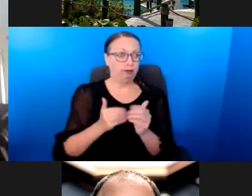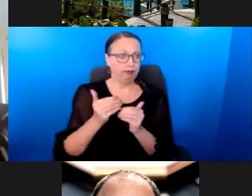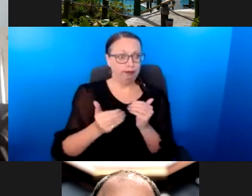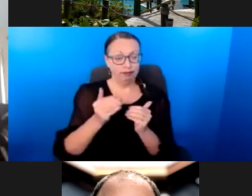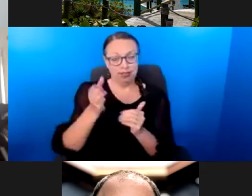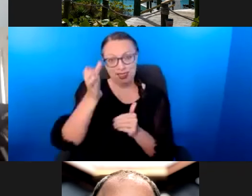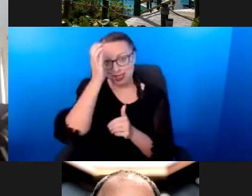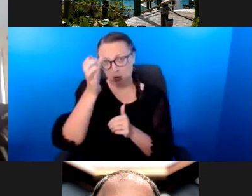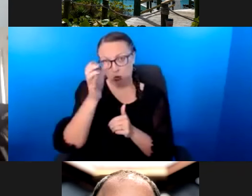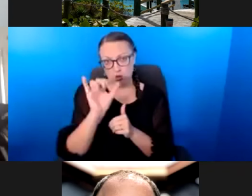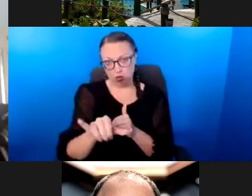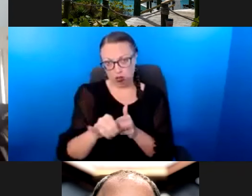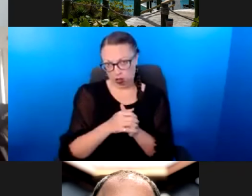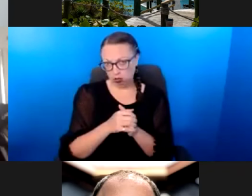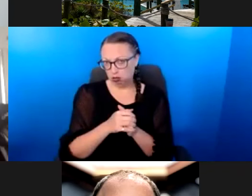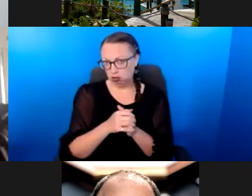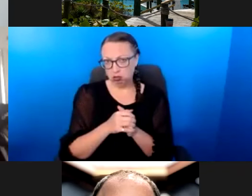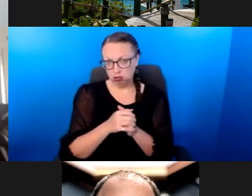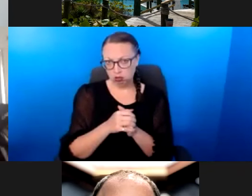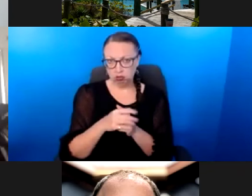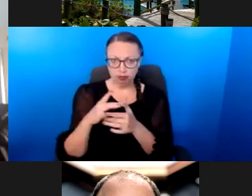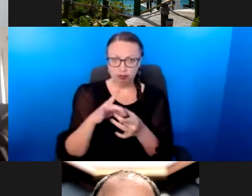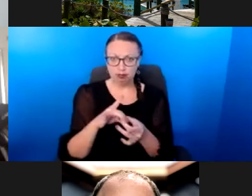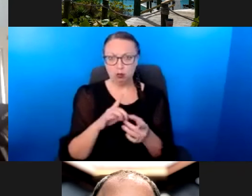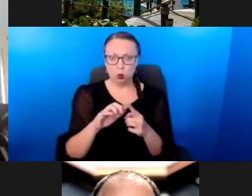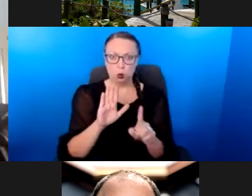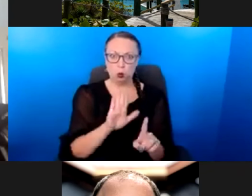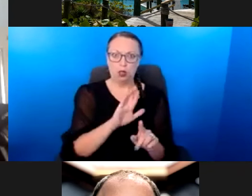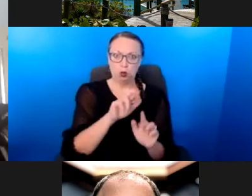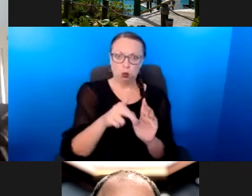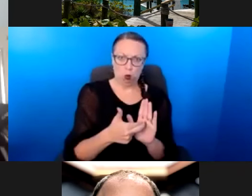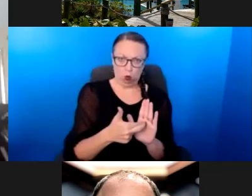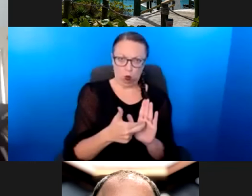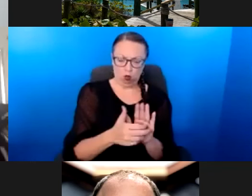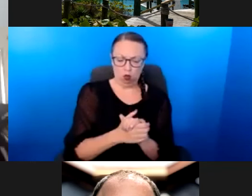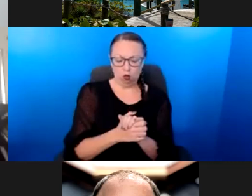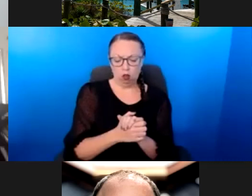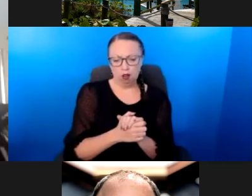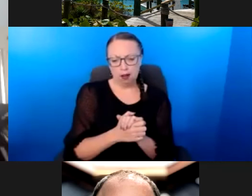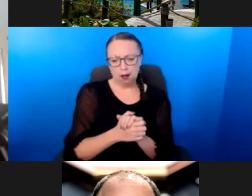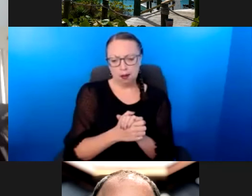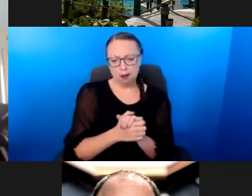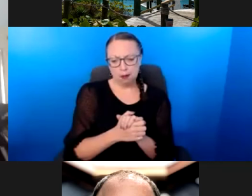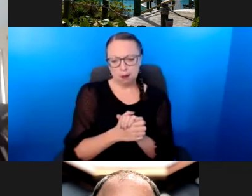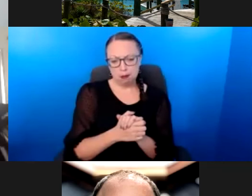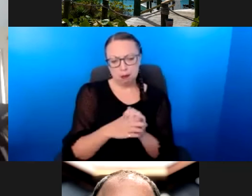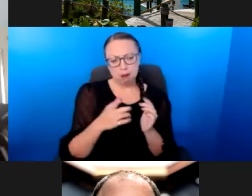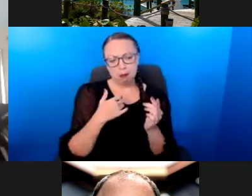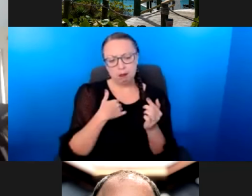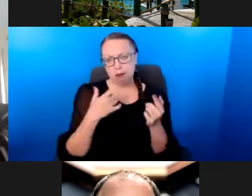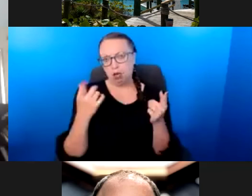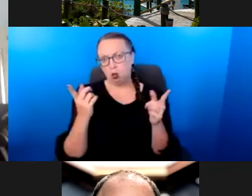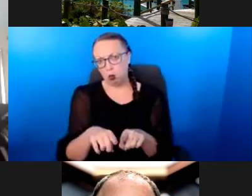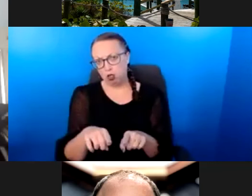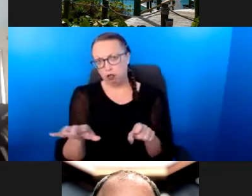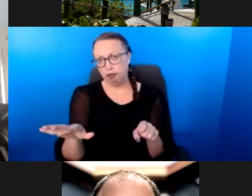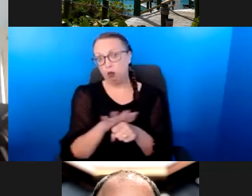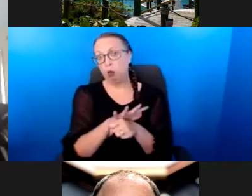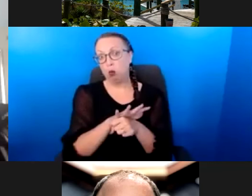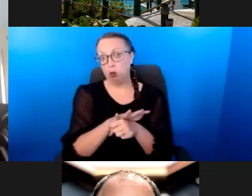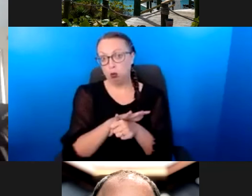conceptualize it in terms of its role? And, I mean, I agree completely. We look at